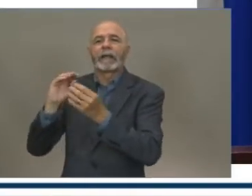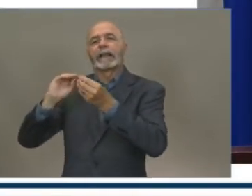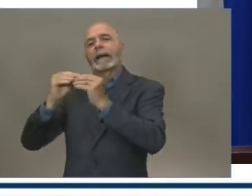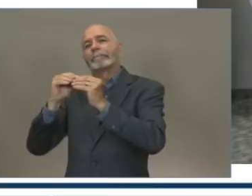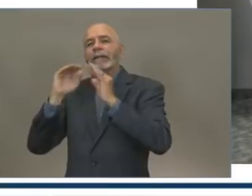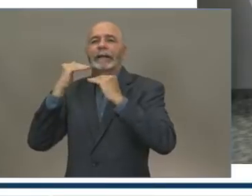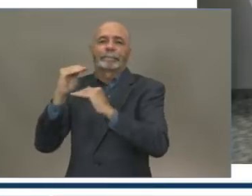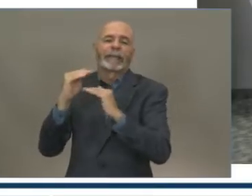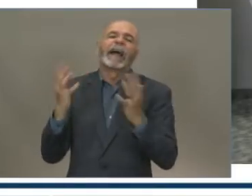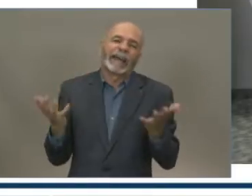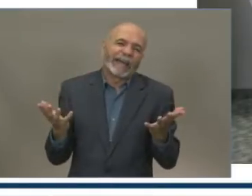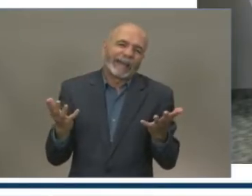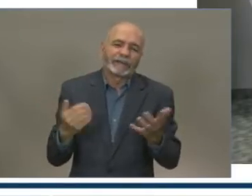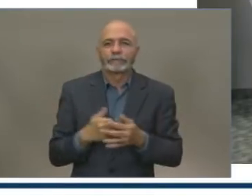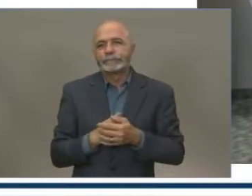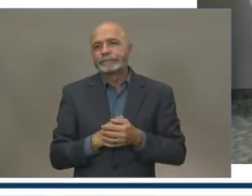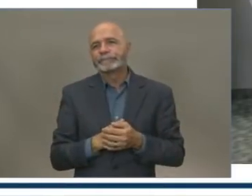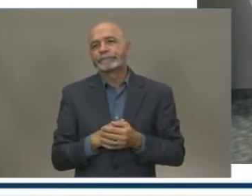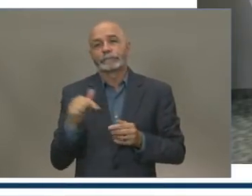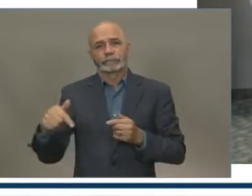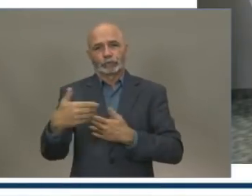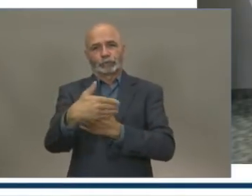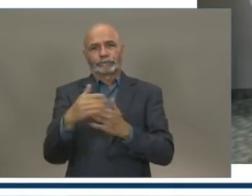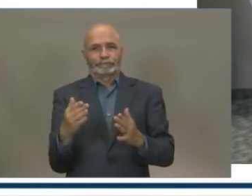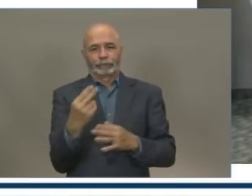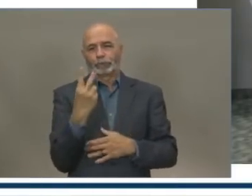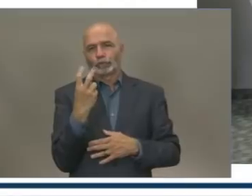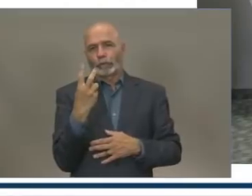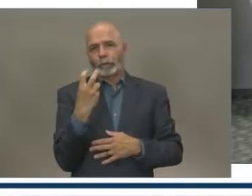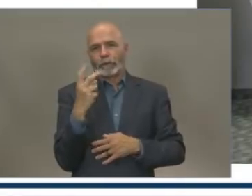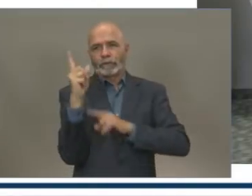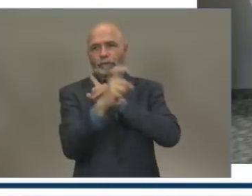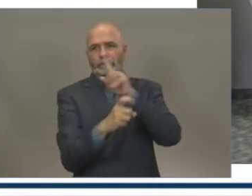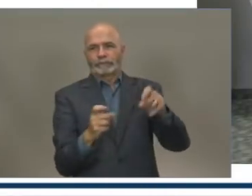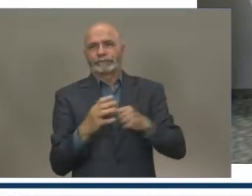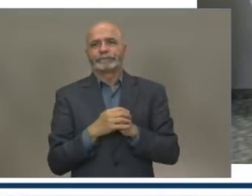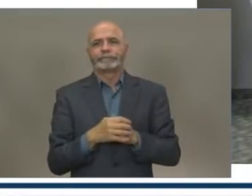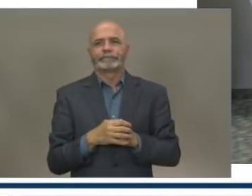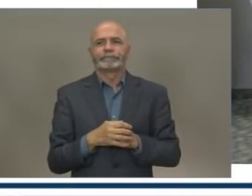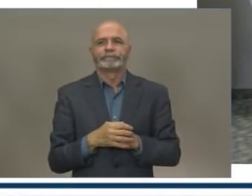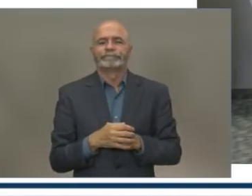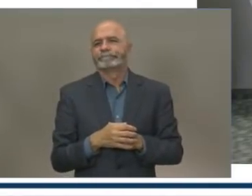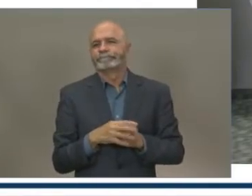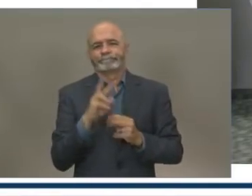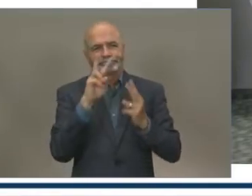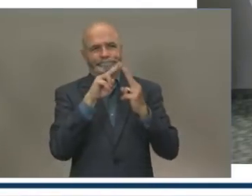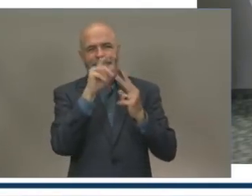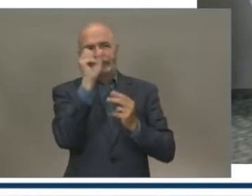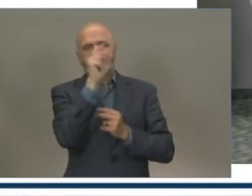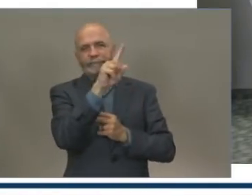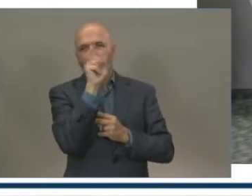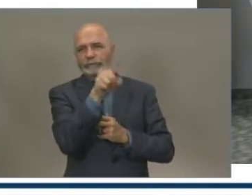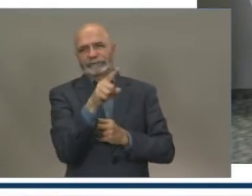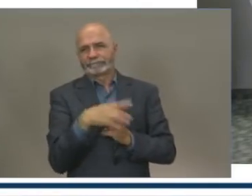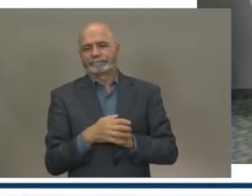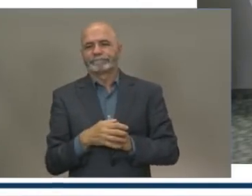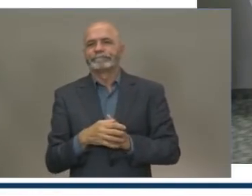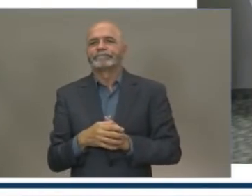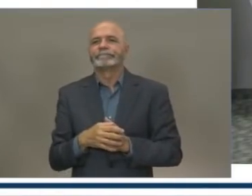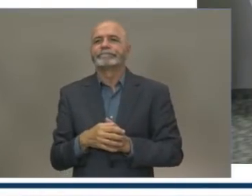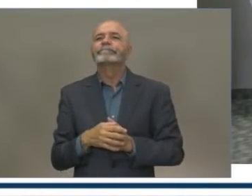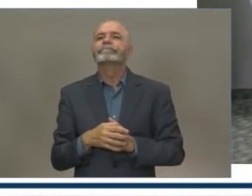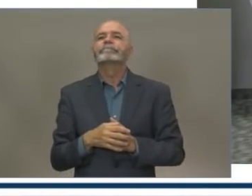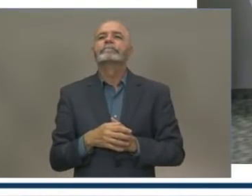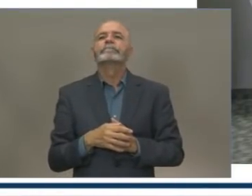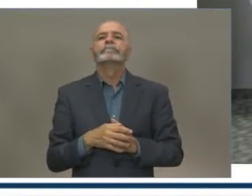the room for 2 more questions if you've got it. Premier, I don't know if this is for you or for Dr. Strang, do either of you have an update on the progress of